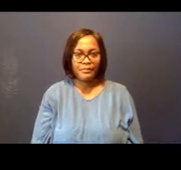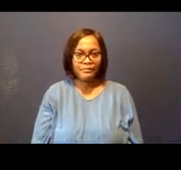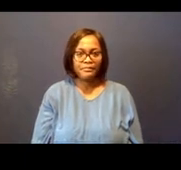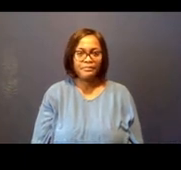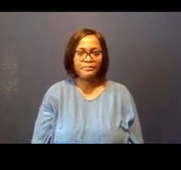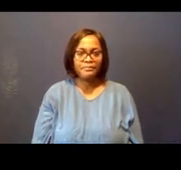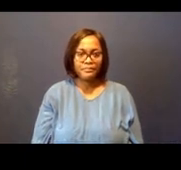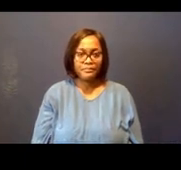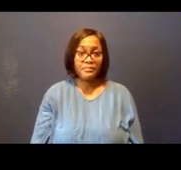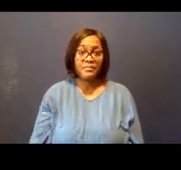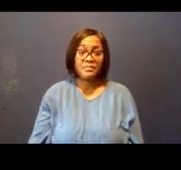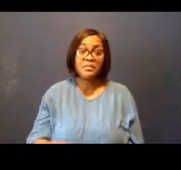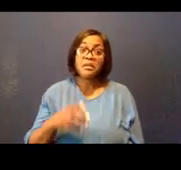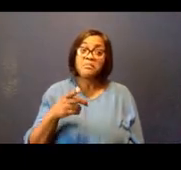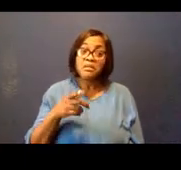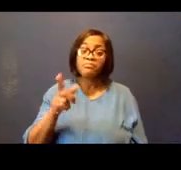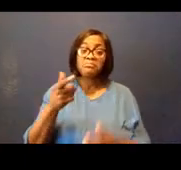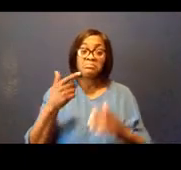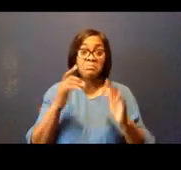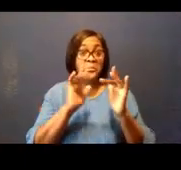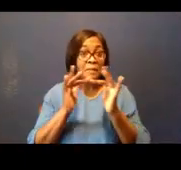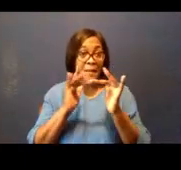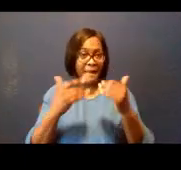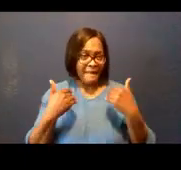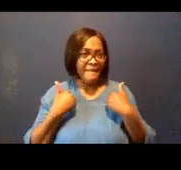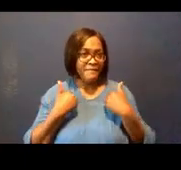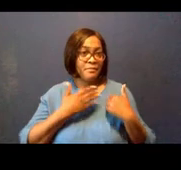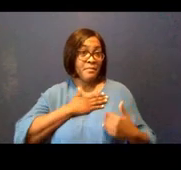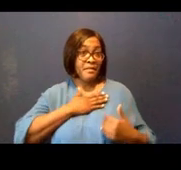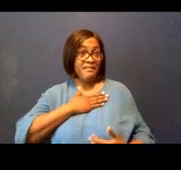60 years, I am